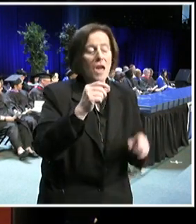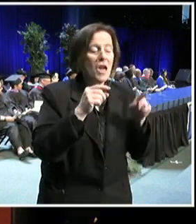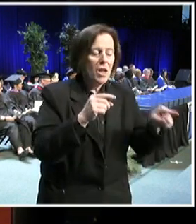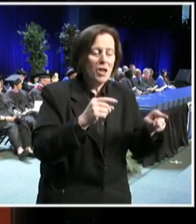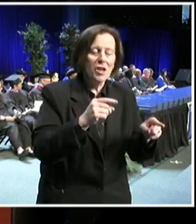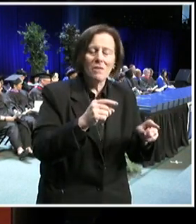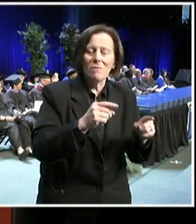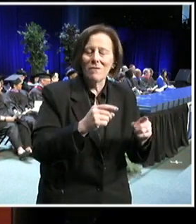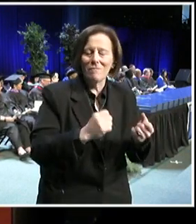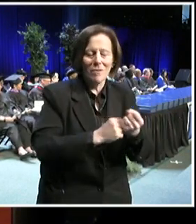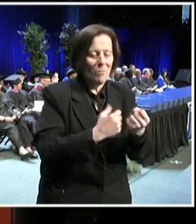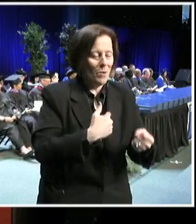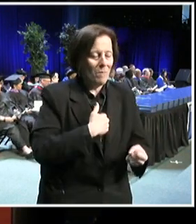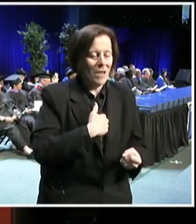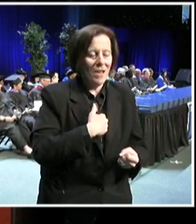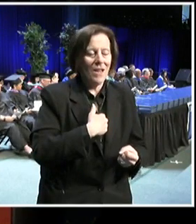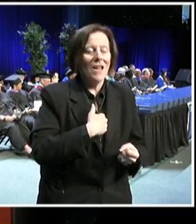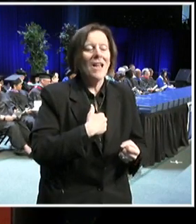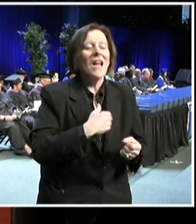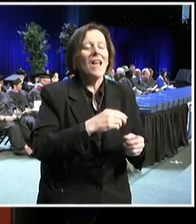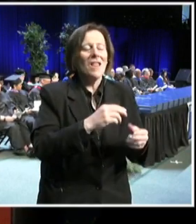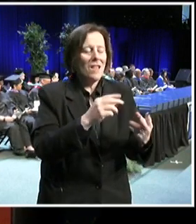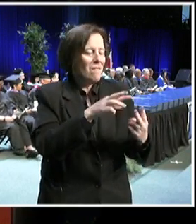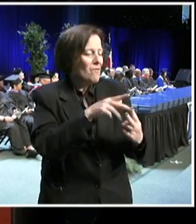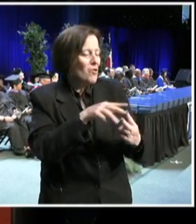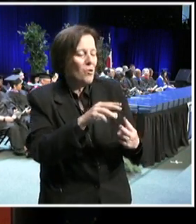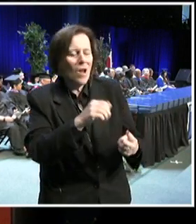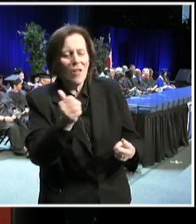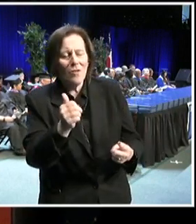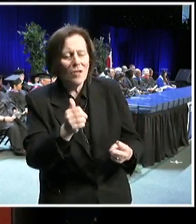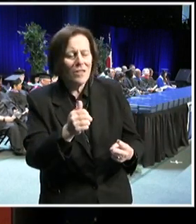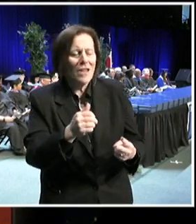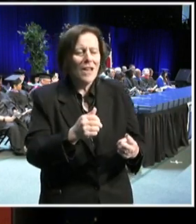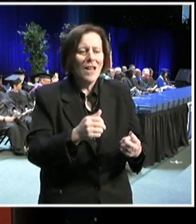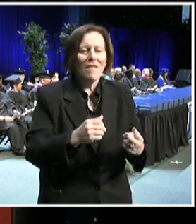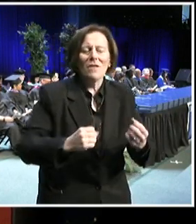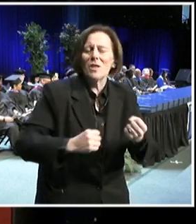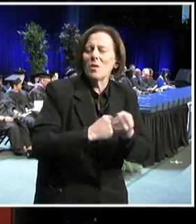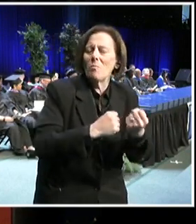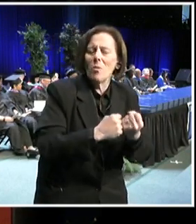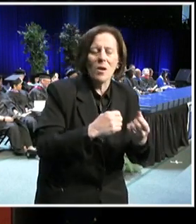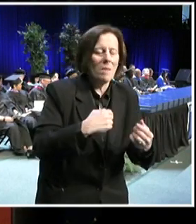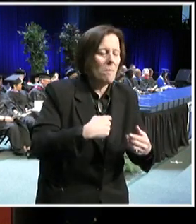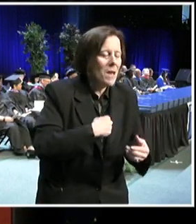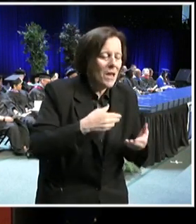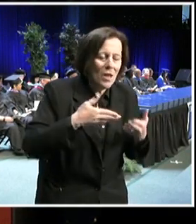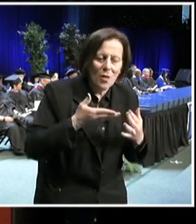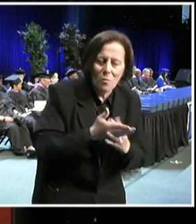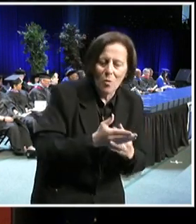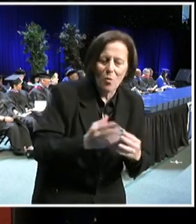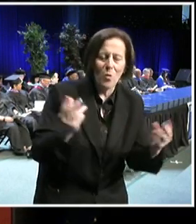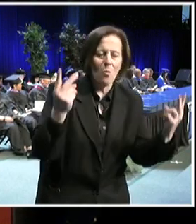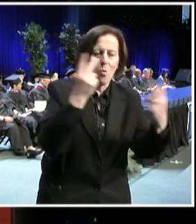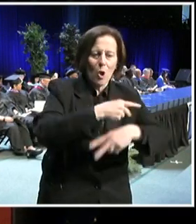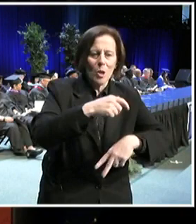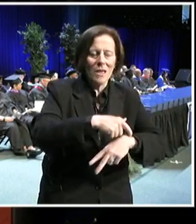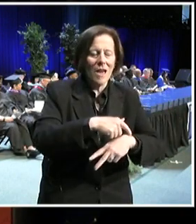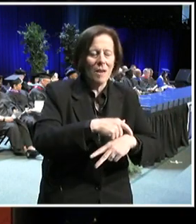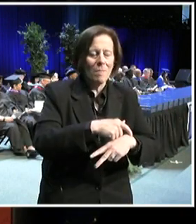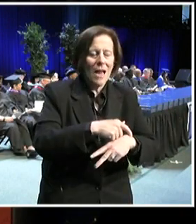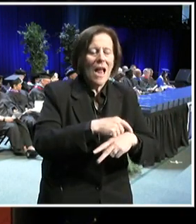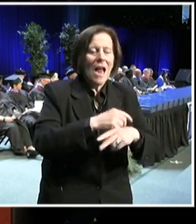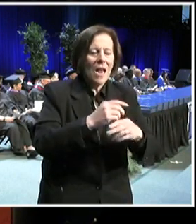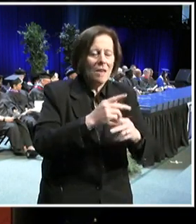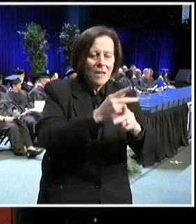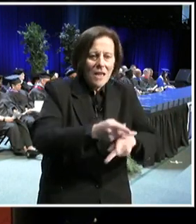me, Ms. Sabayan and Mr. Wayne. Y'all have seen me through my worst moments, and y'all have catered and nurtured my talents, and